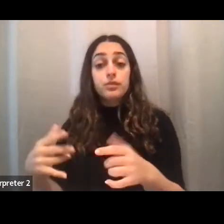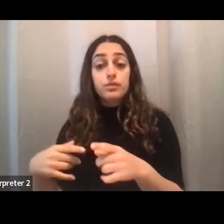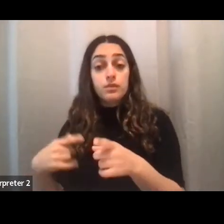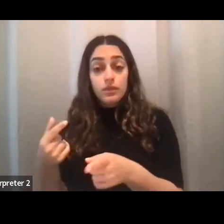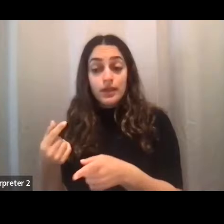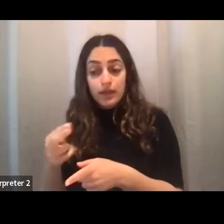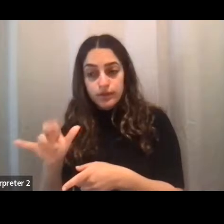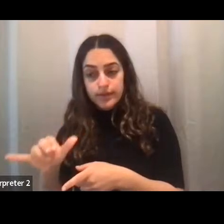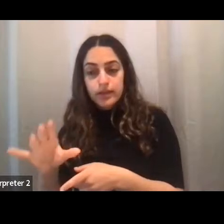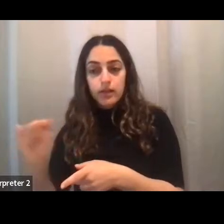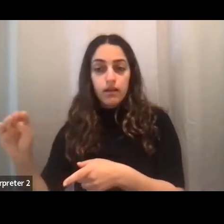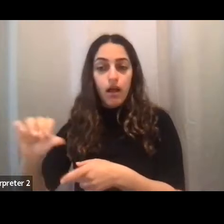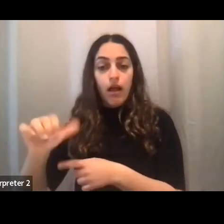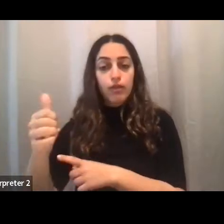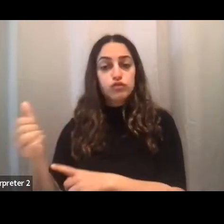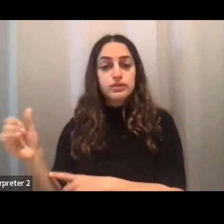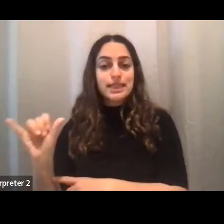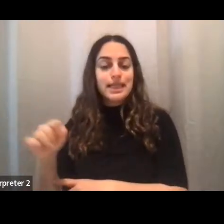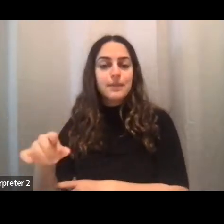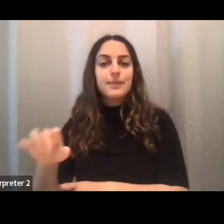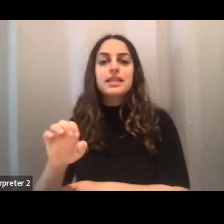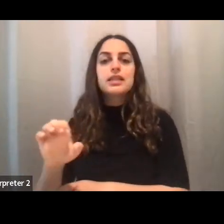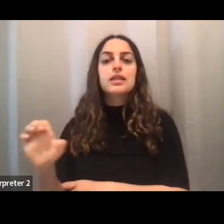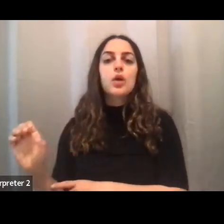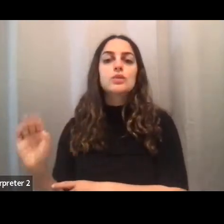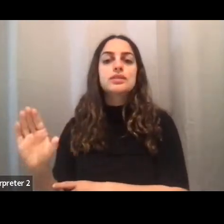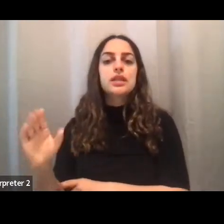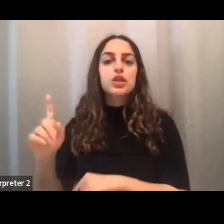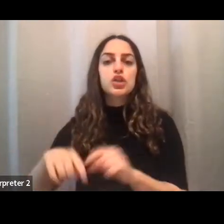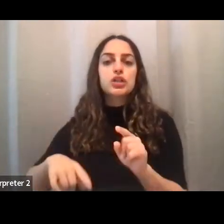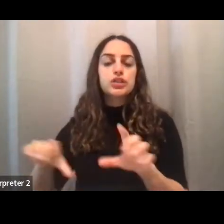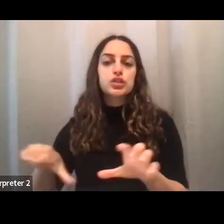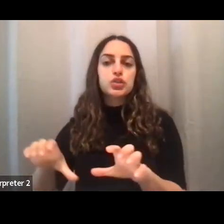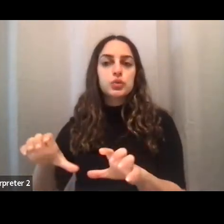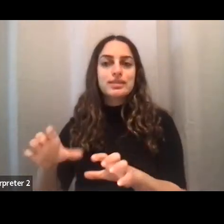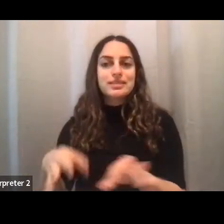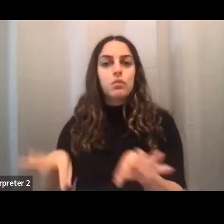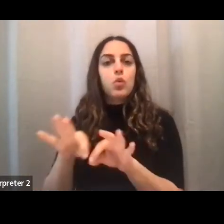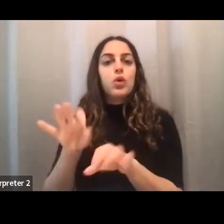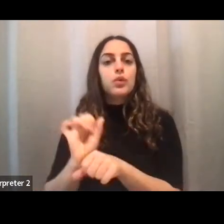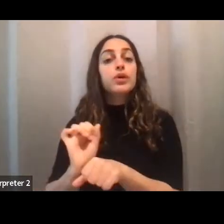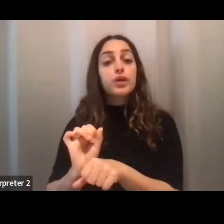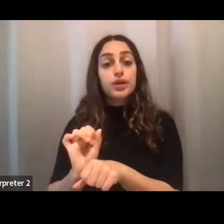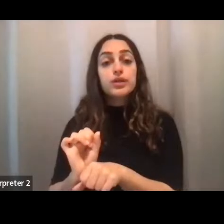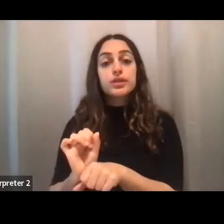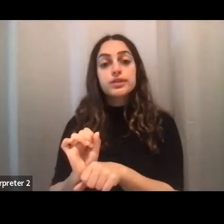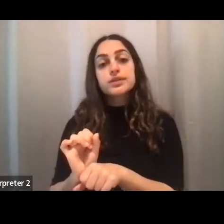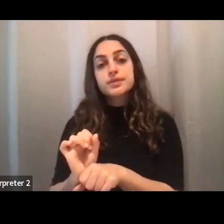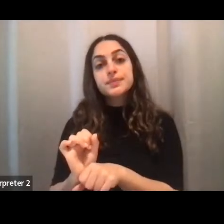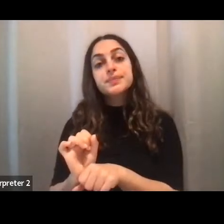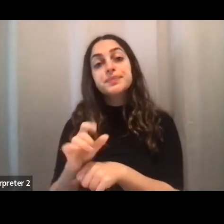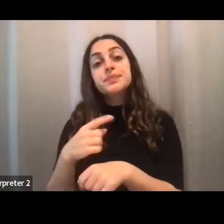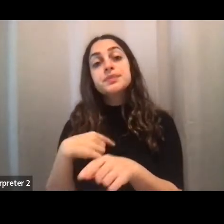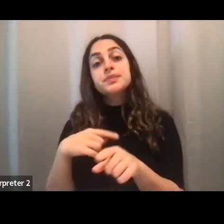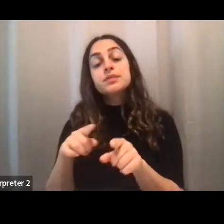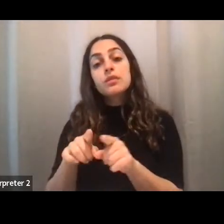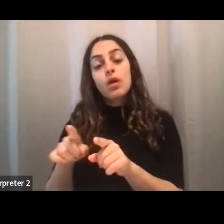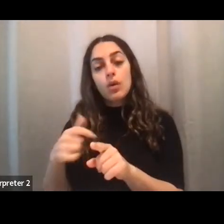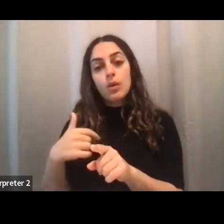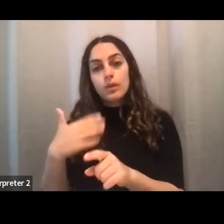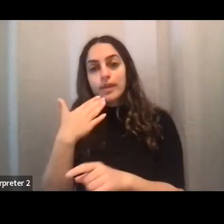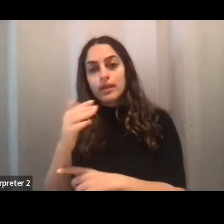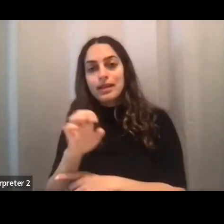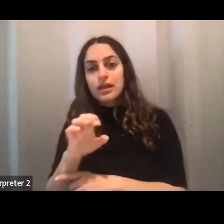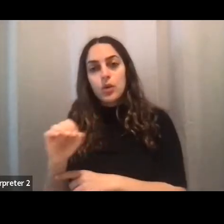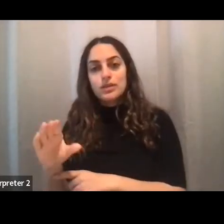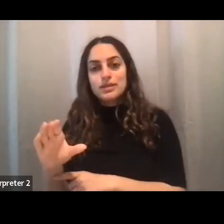others like him the eeoc would not be able to do its important work i also want to thank eeoc